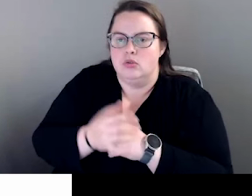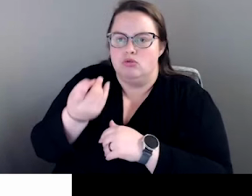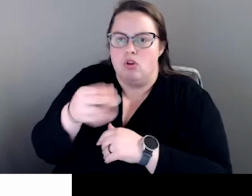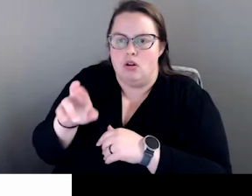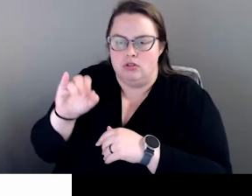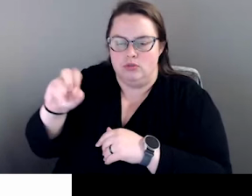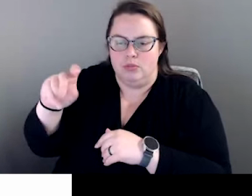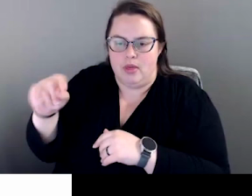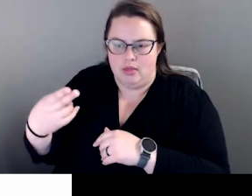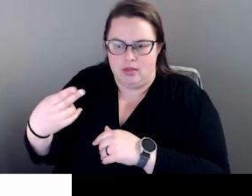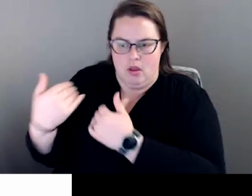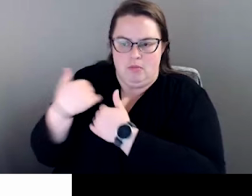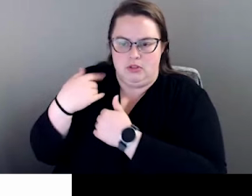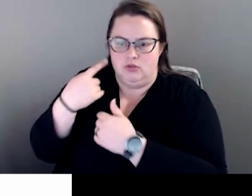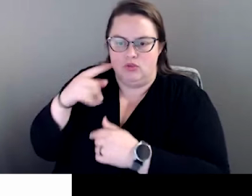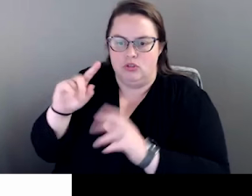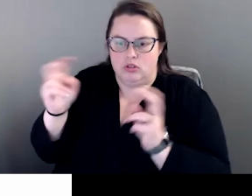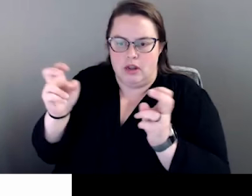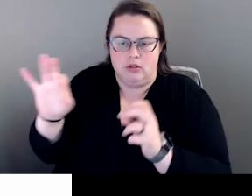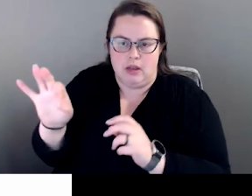under Title IX?